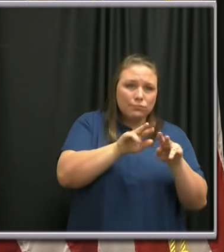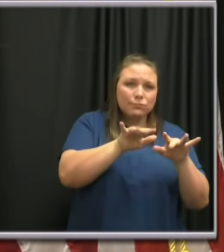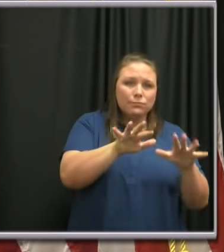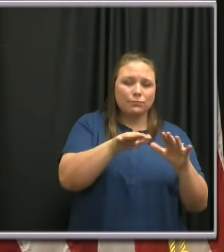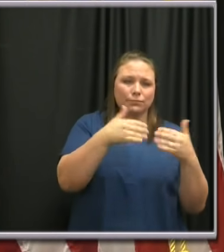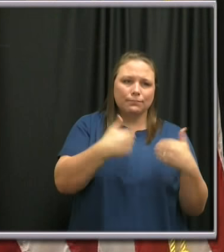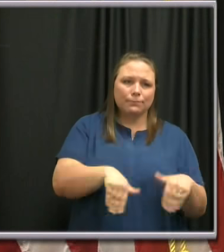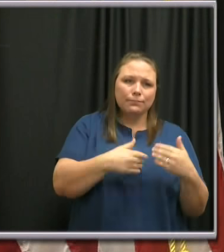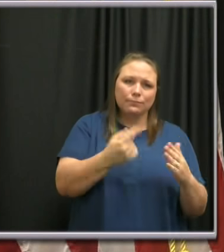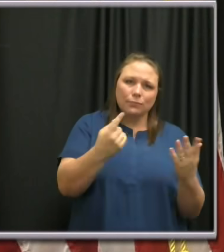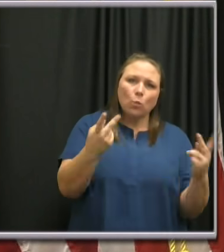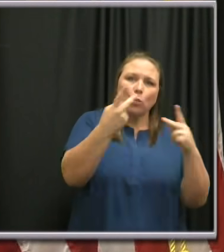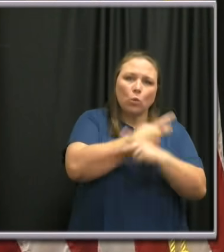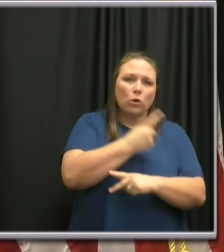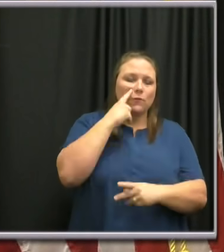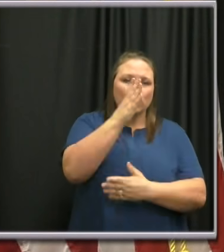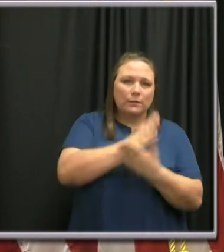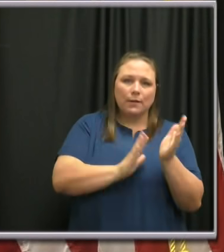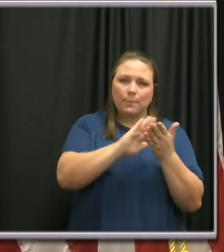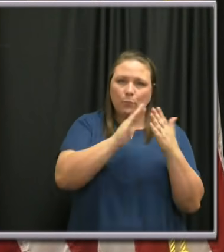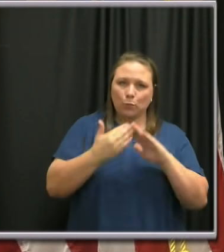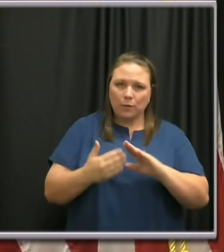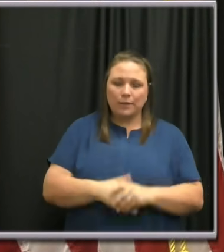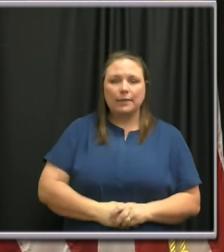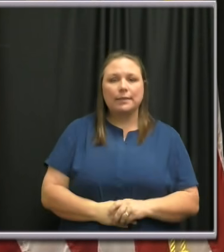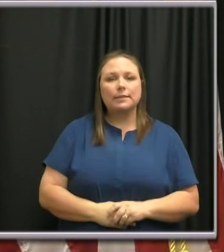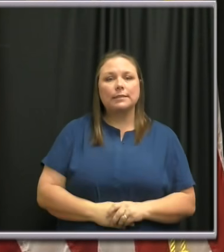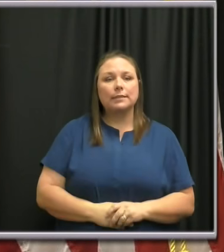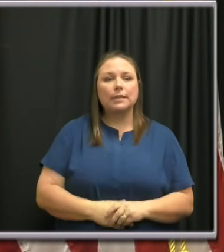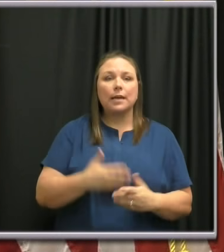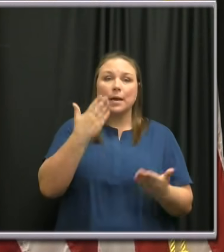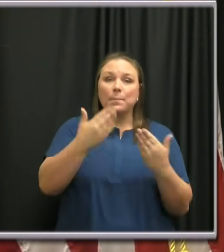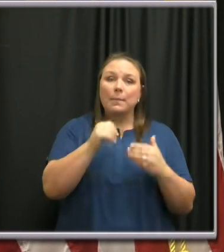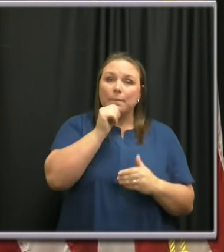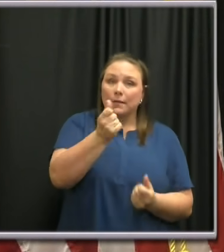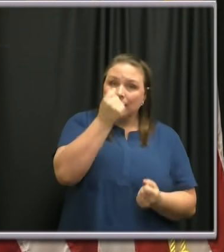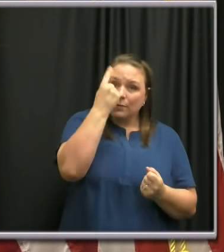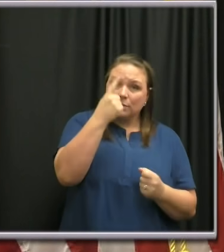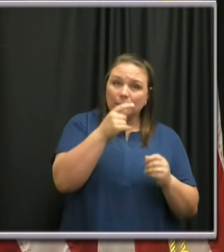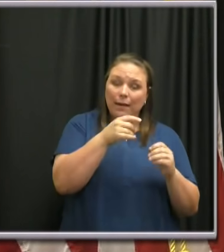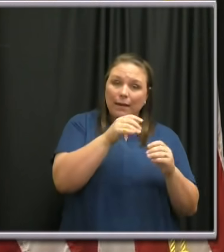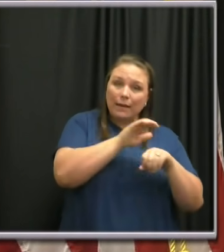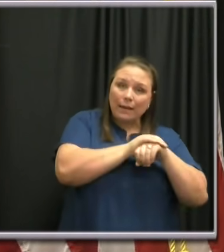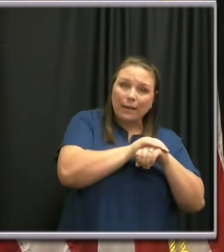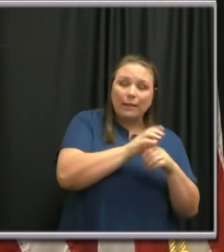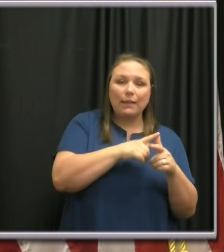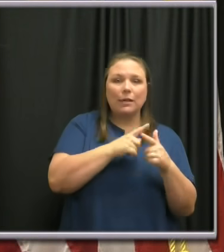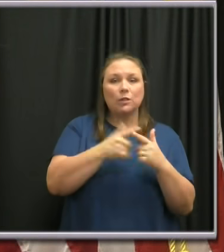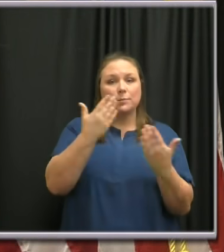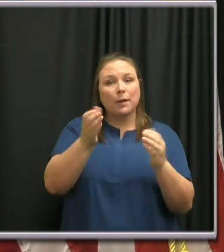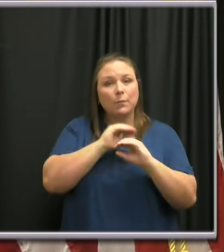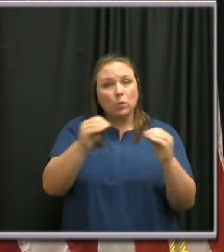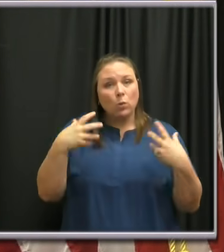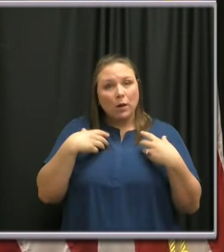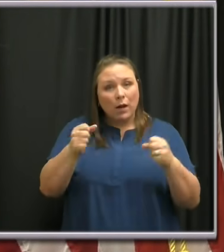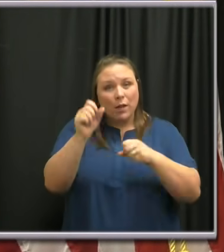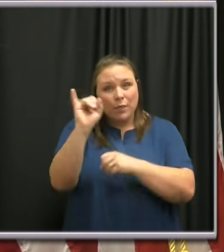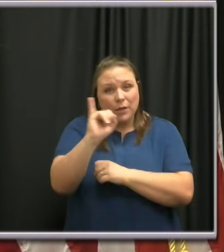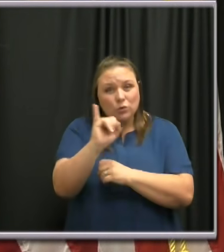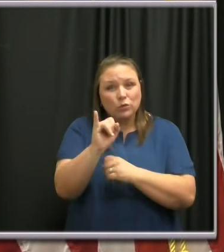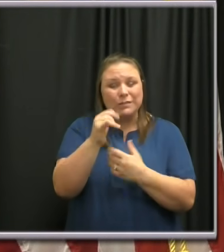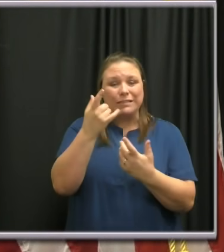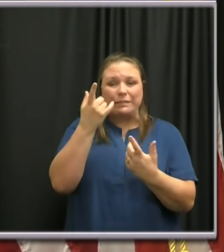can be exacerbated for certain communities. A lack of English proficiency or health insurance may prevent some families from